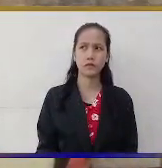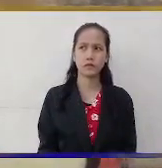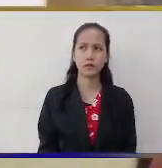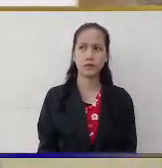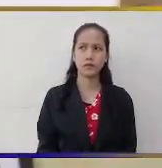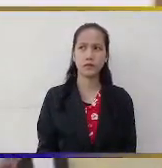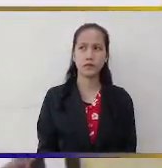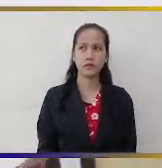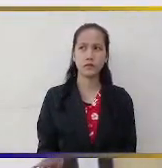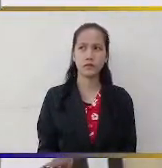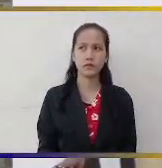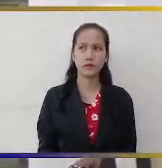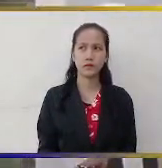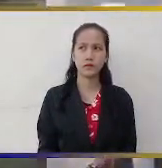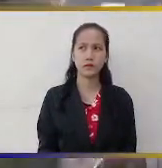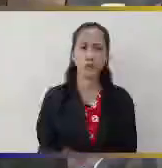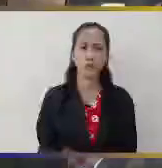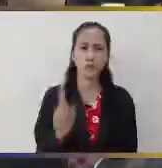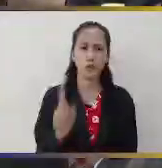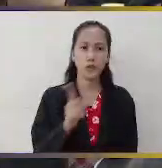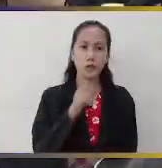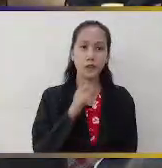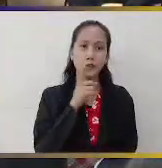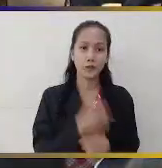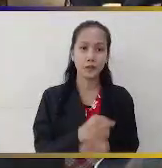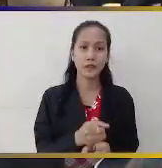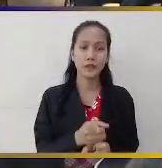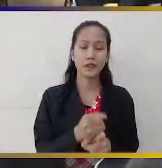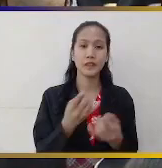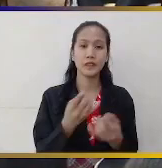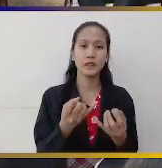What really matters after salvation?